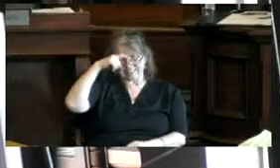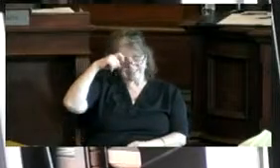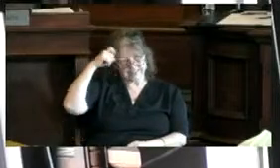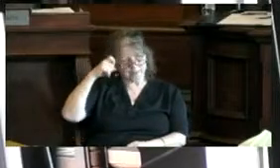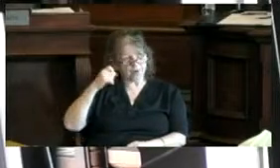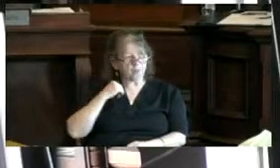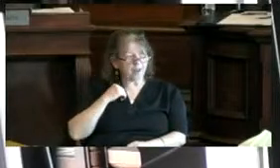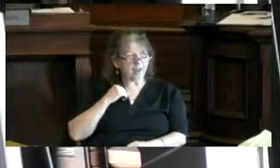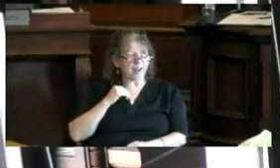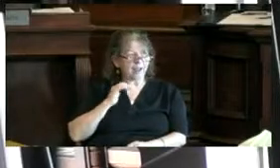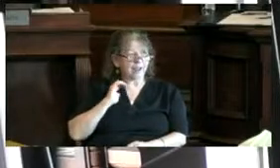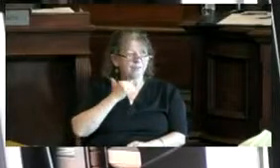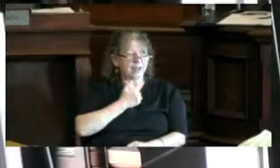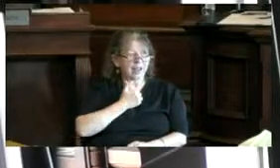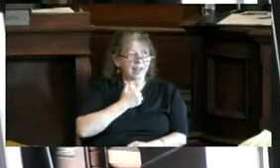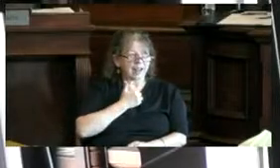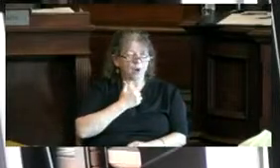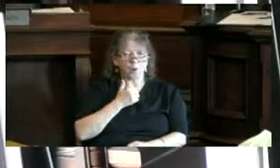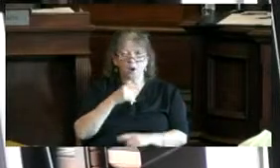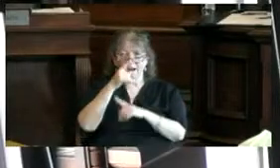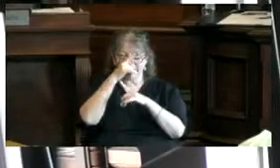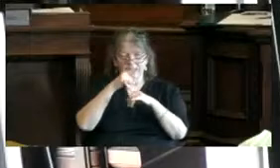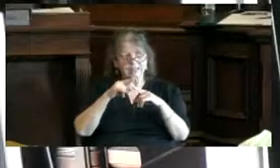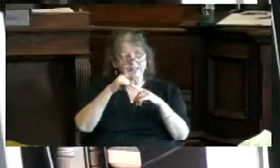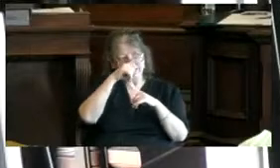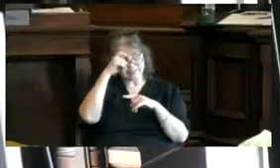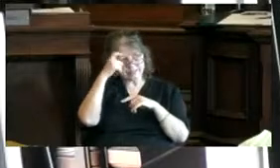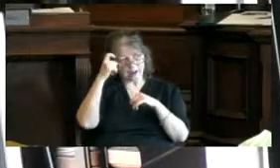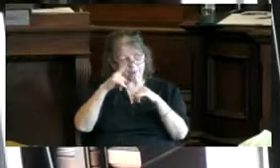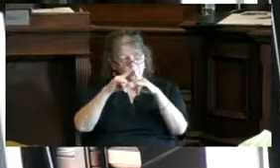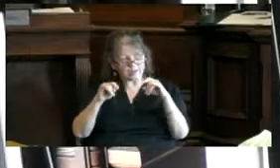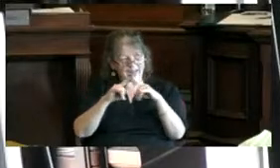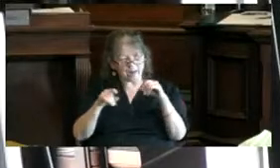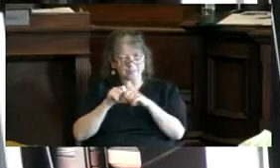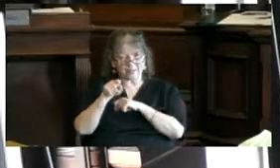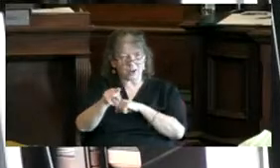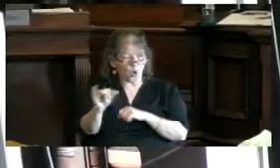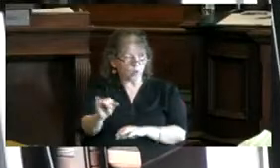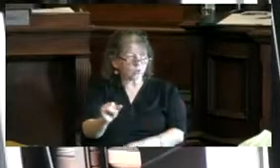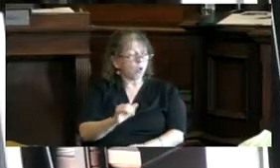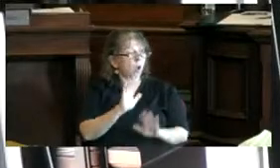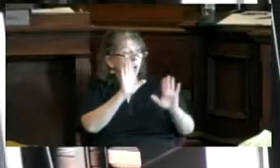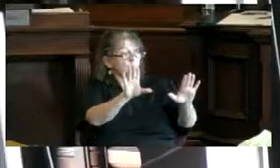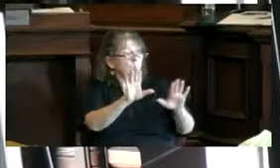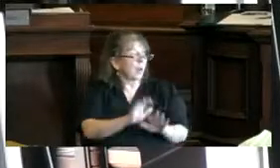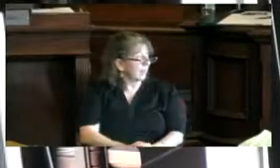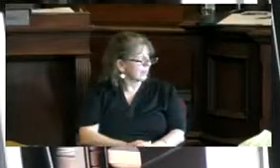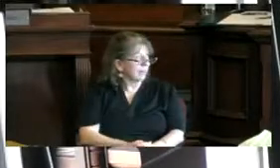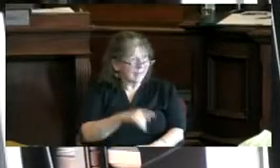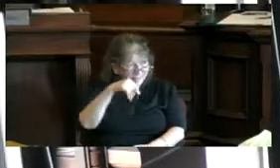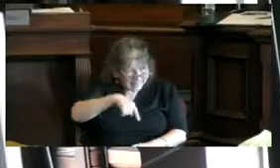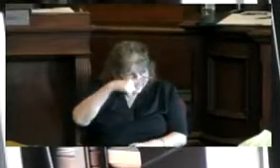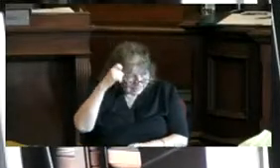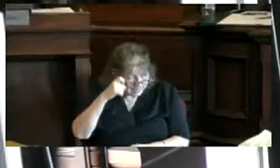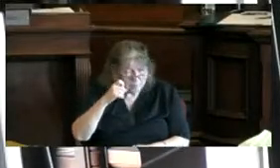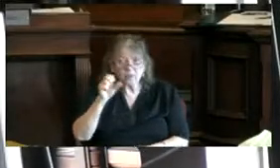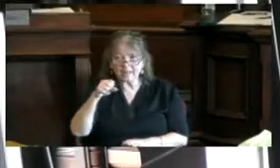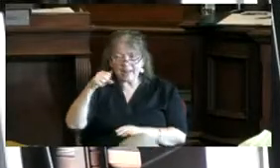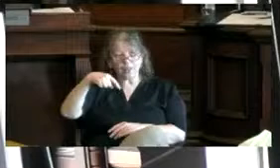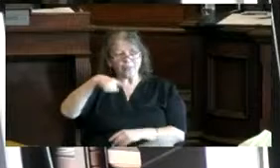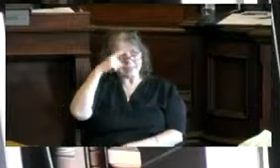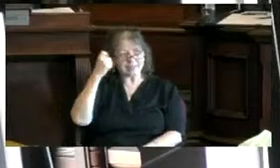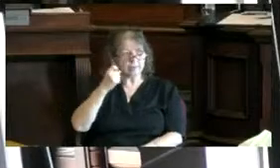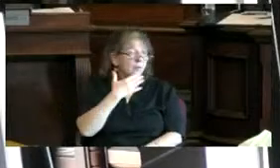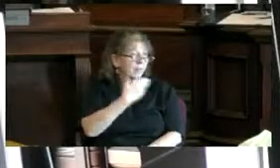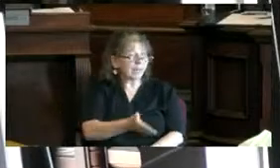hold one of our summer camps at Norton Village as well. Oh, great. This summer? This coming summer. Oh,